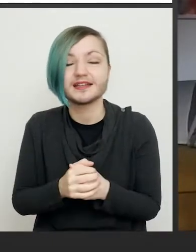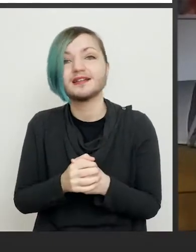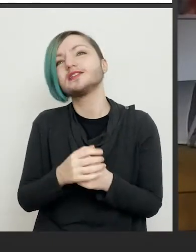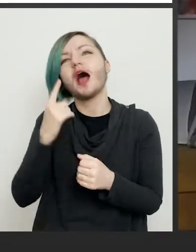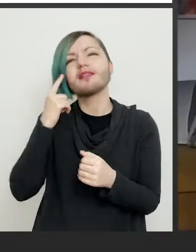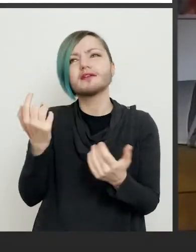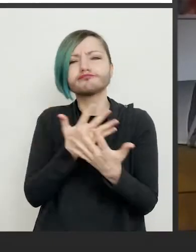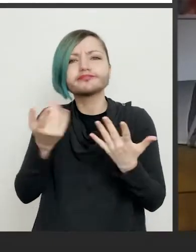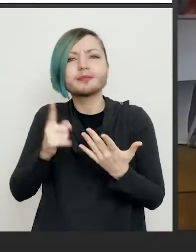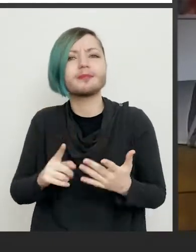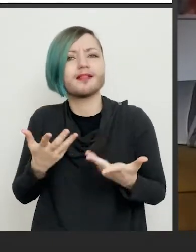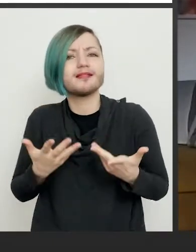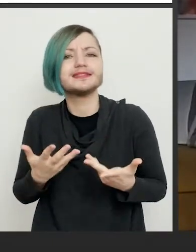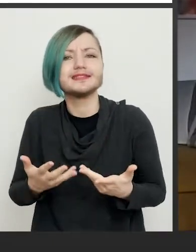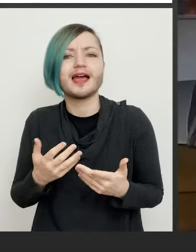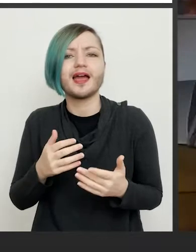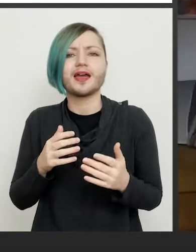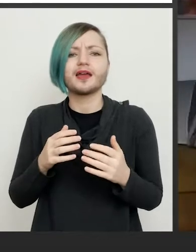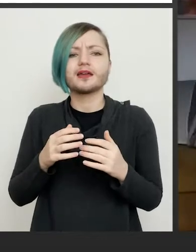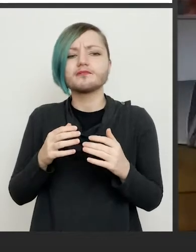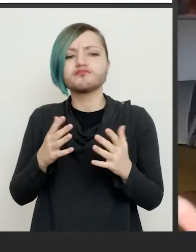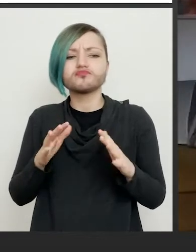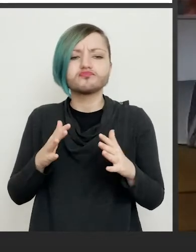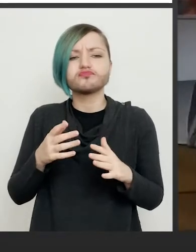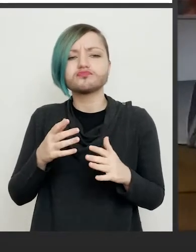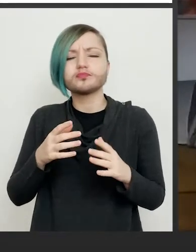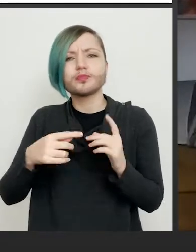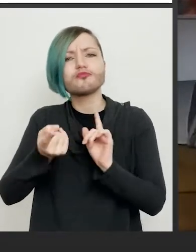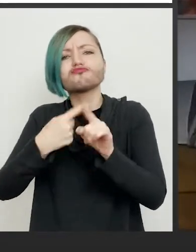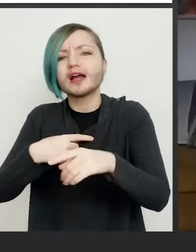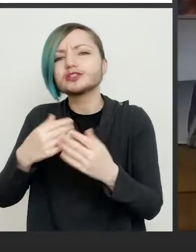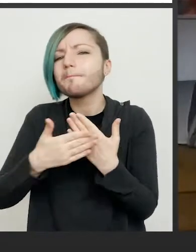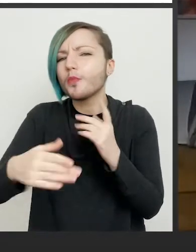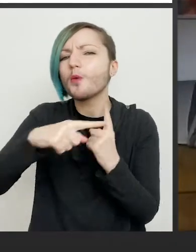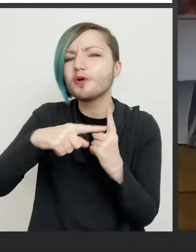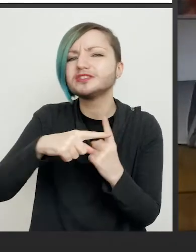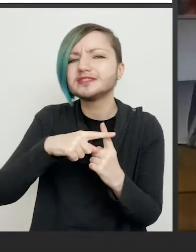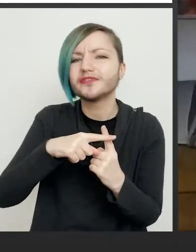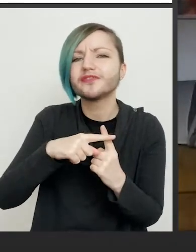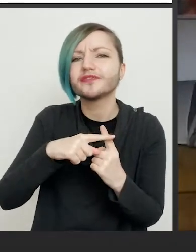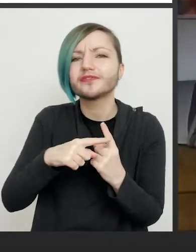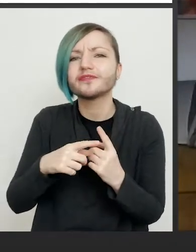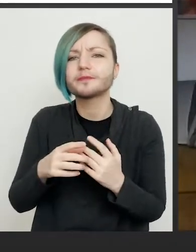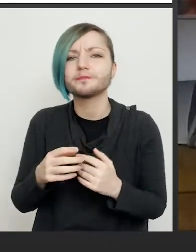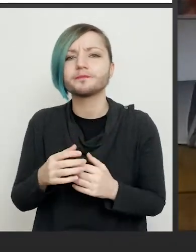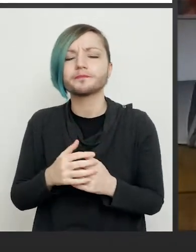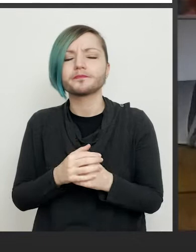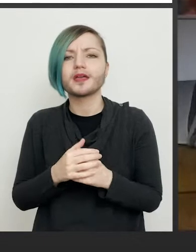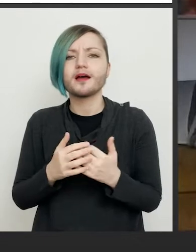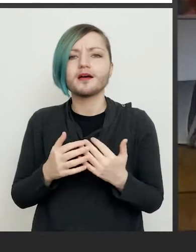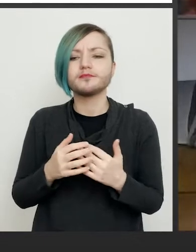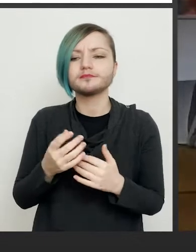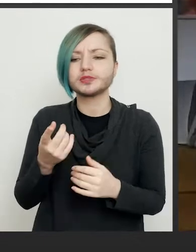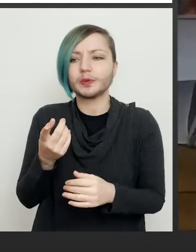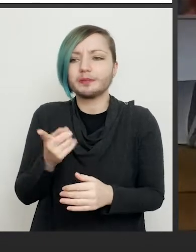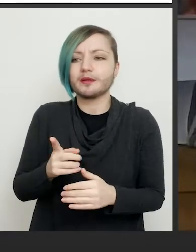today, things are turning towards being a lot more positive than people expect. And people are often quite,